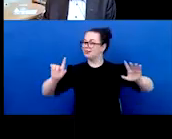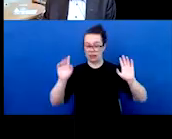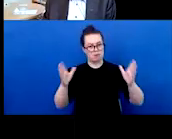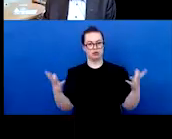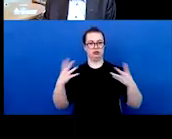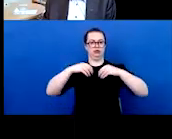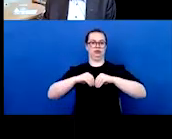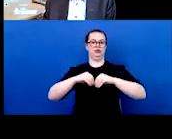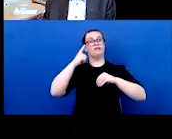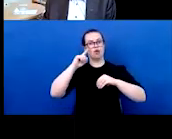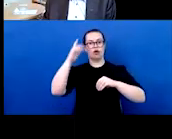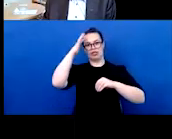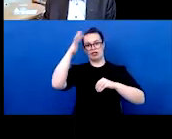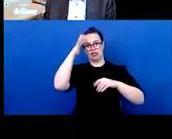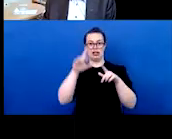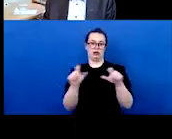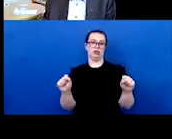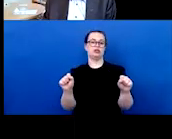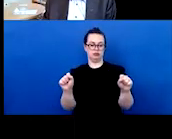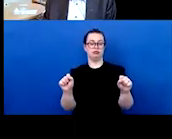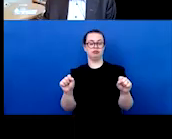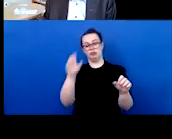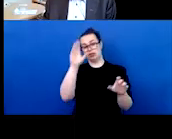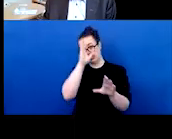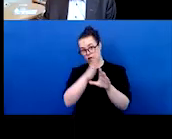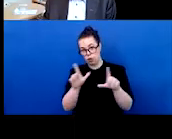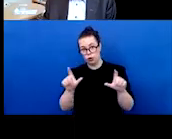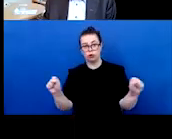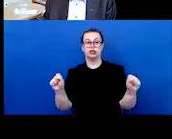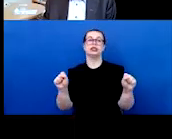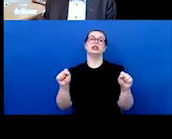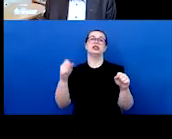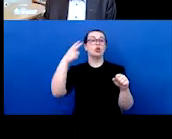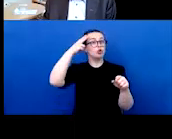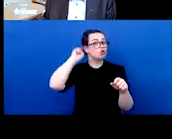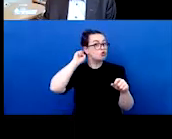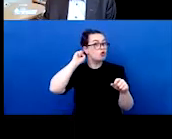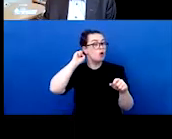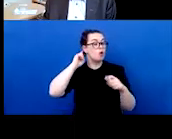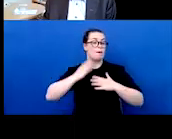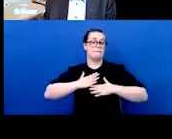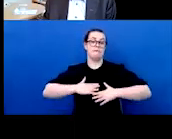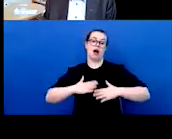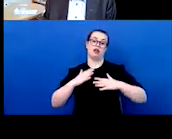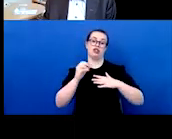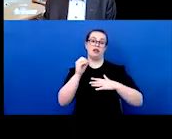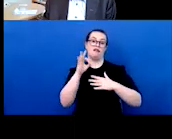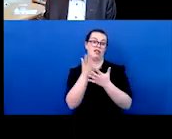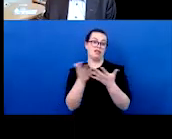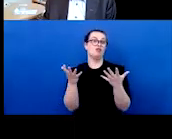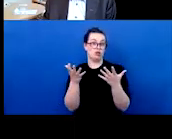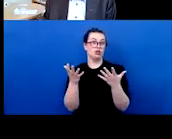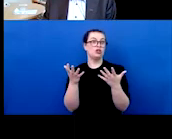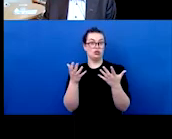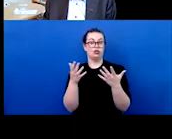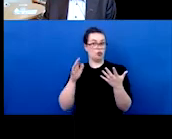theoretical linguistics, in psycholinguistics, in the neurobiology of language, as it's becoming clear also